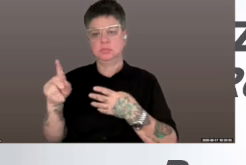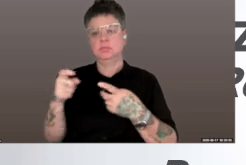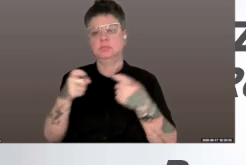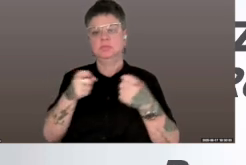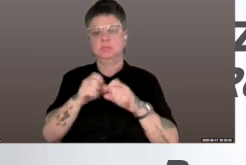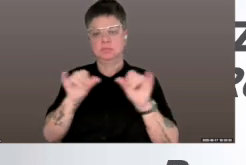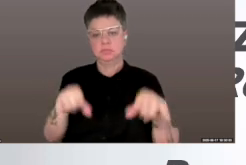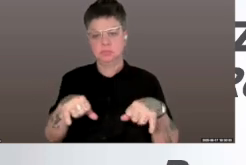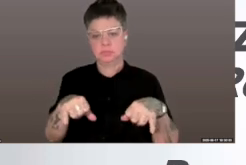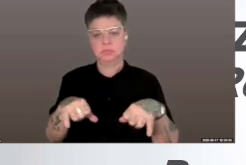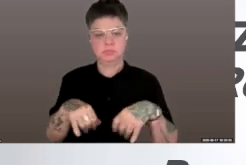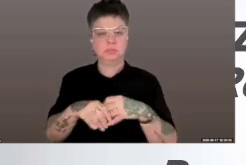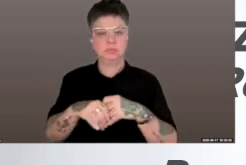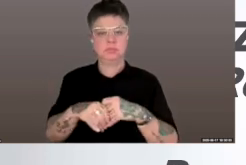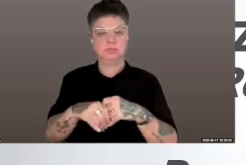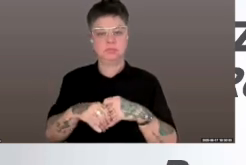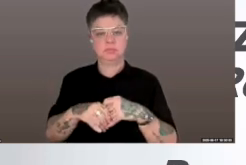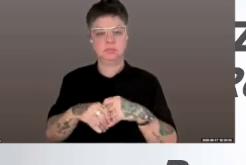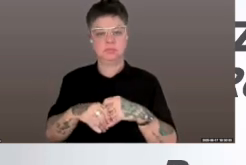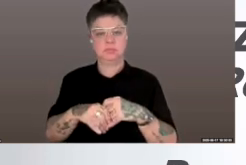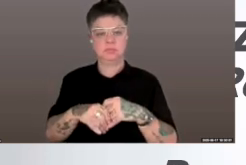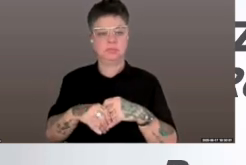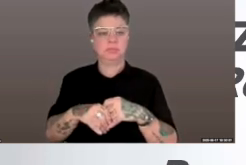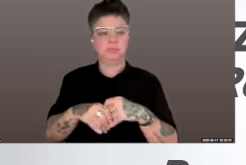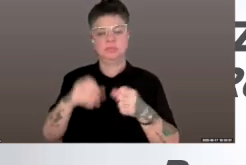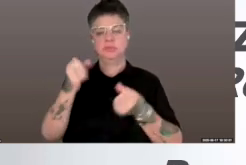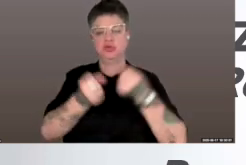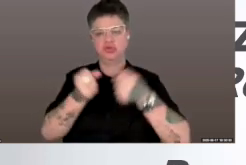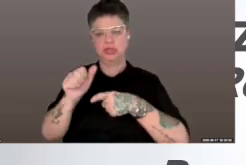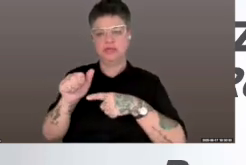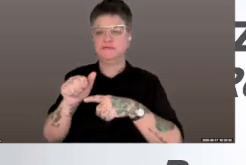it available for program use or resale.